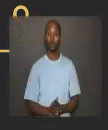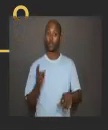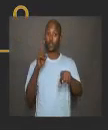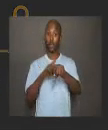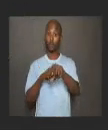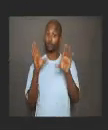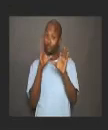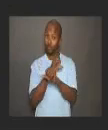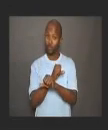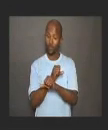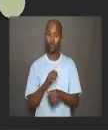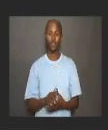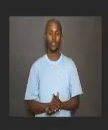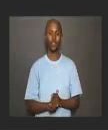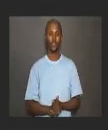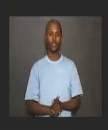Time's up.